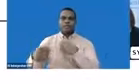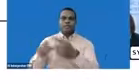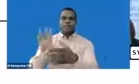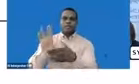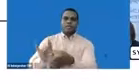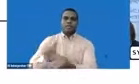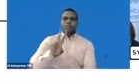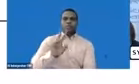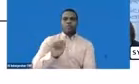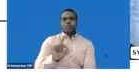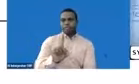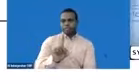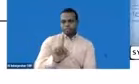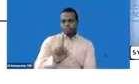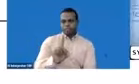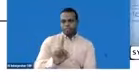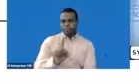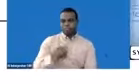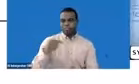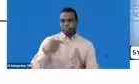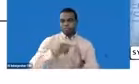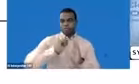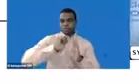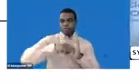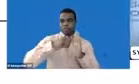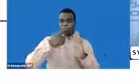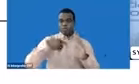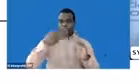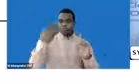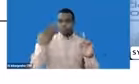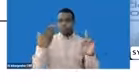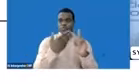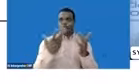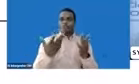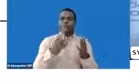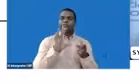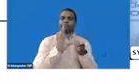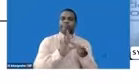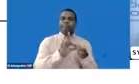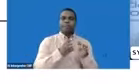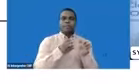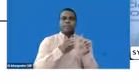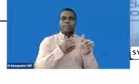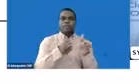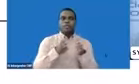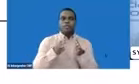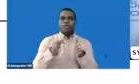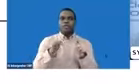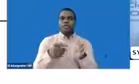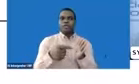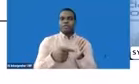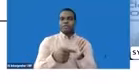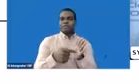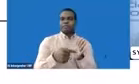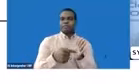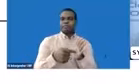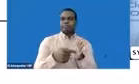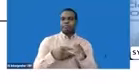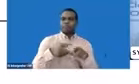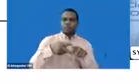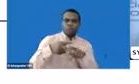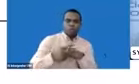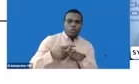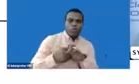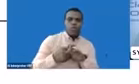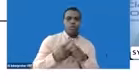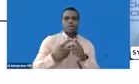which were presented to you earlier by Peter. And the main goal of this document follows the main